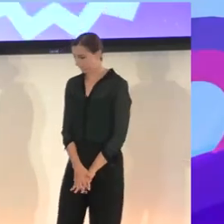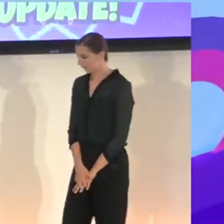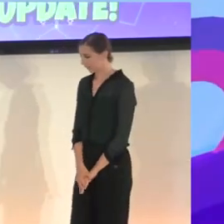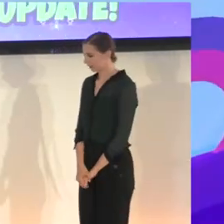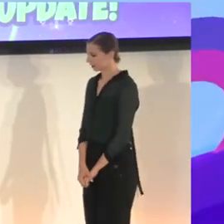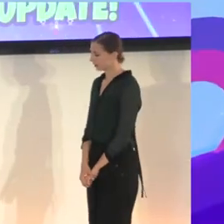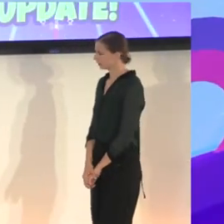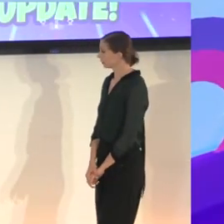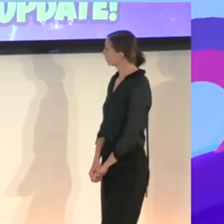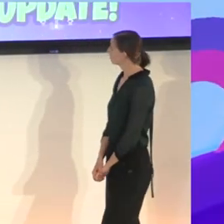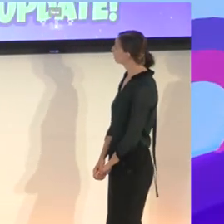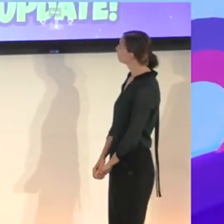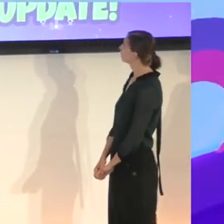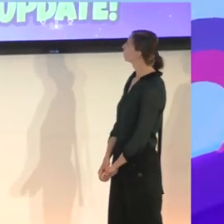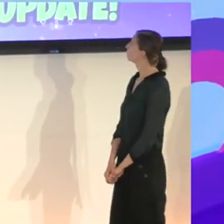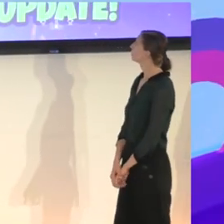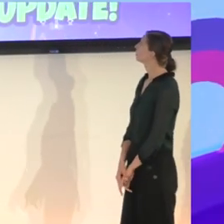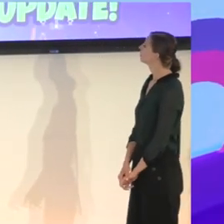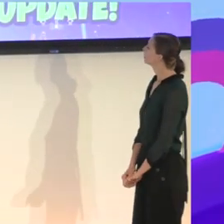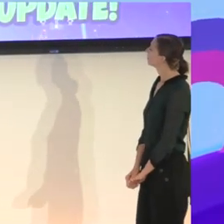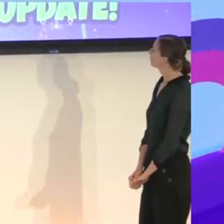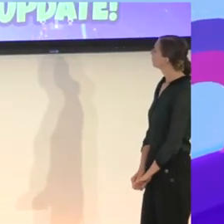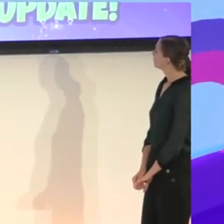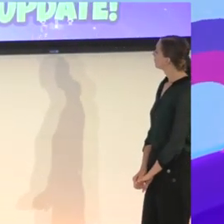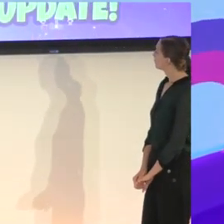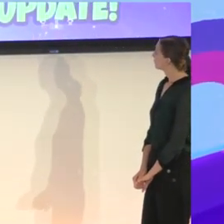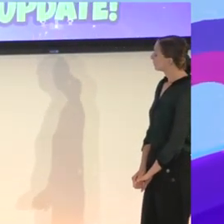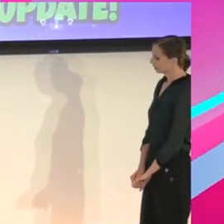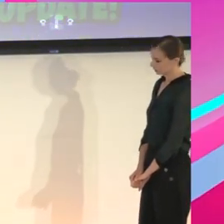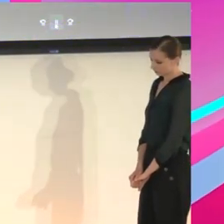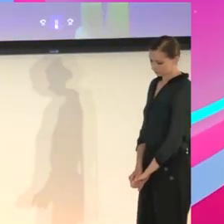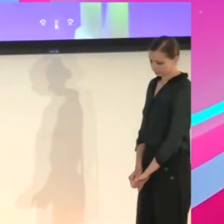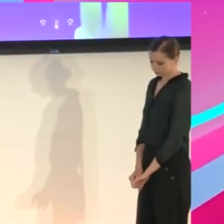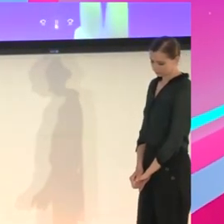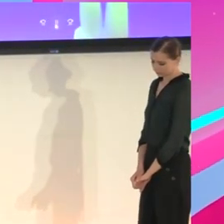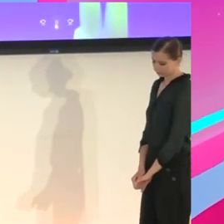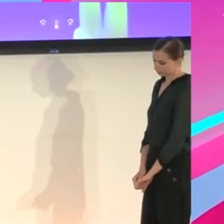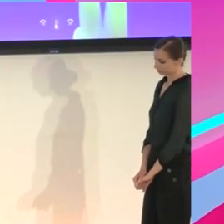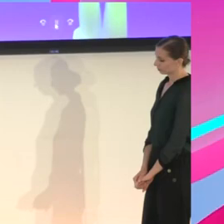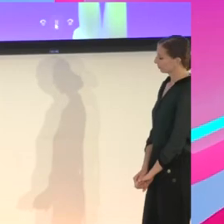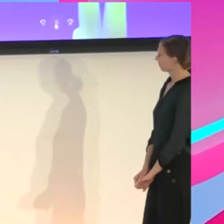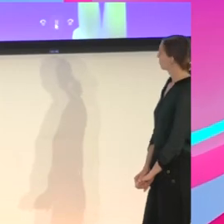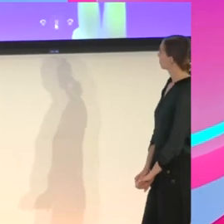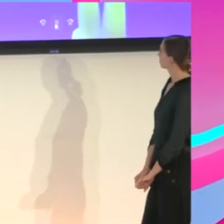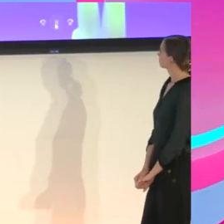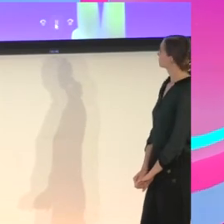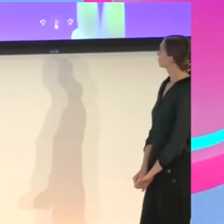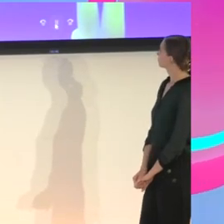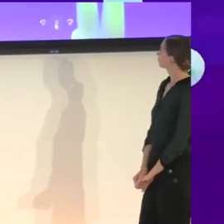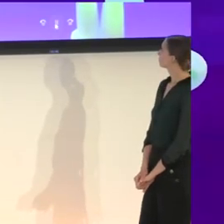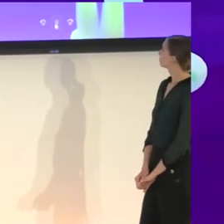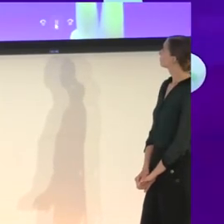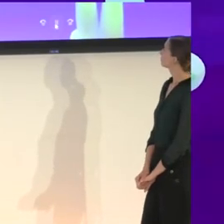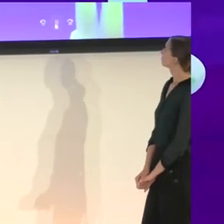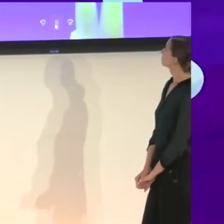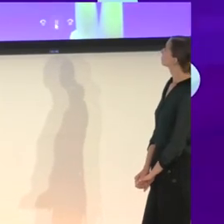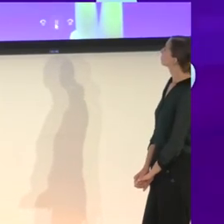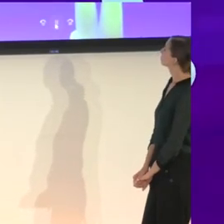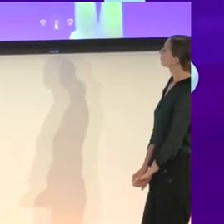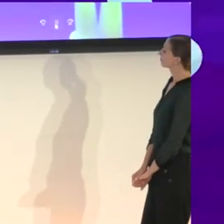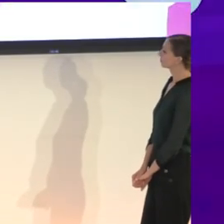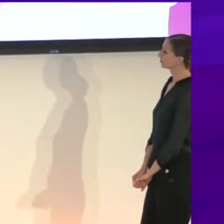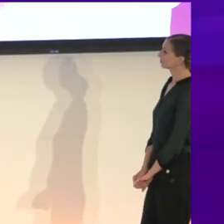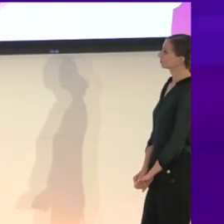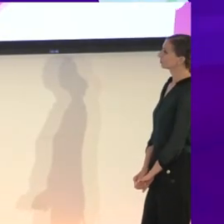At Alchemy Labs, our guiding principle is VR for everyone. And that means everyone should enjoy our games, regardless of any disabilities